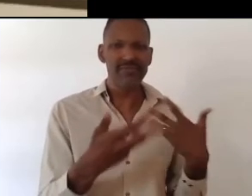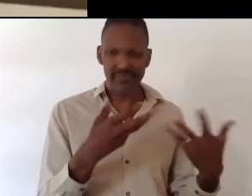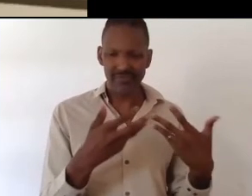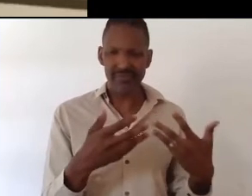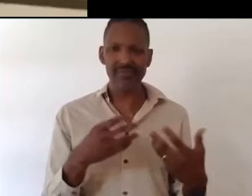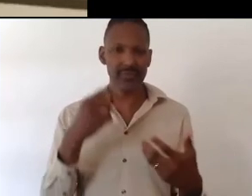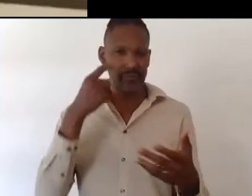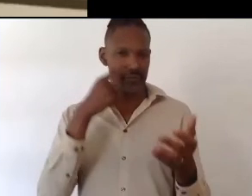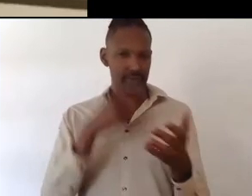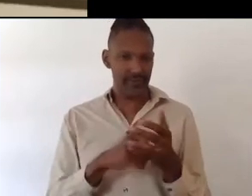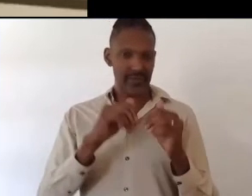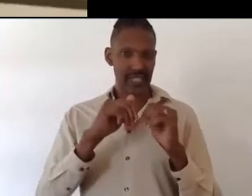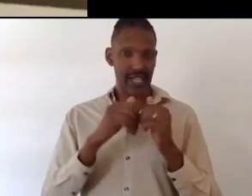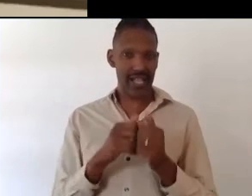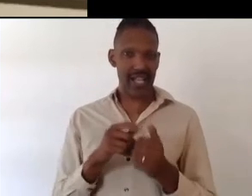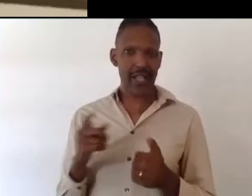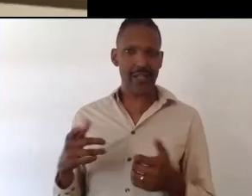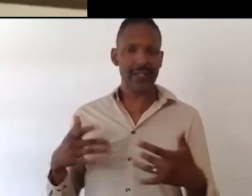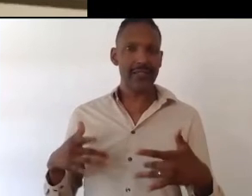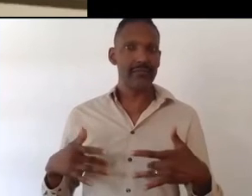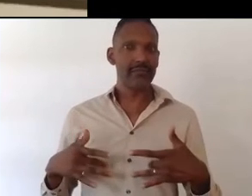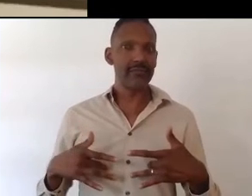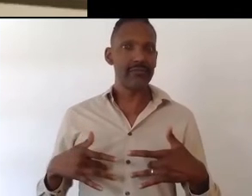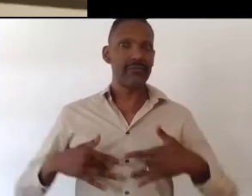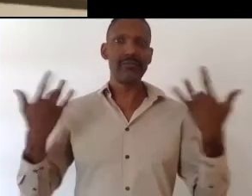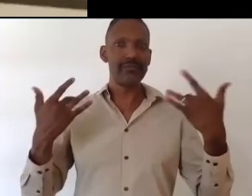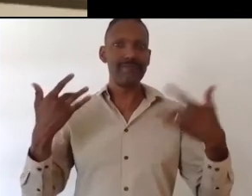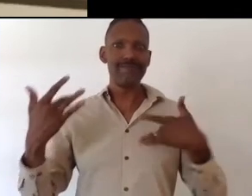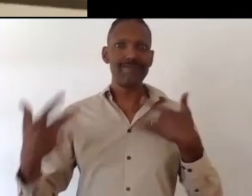challenge, which is part of We Engineer.